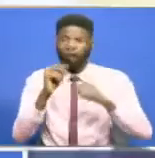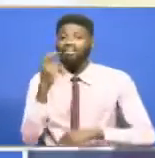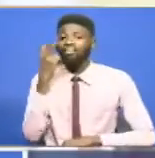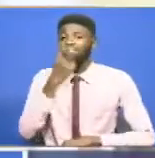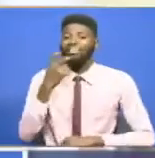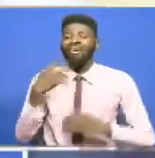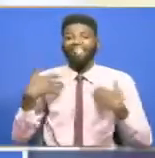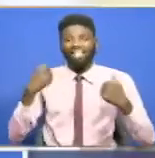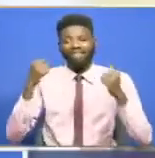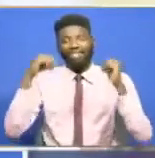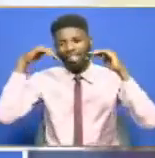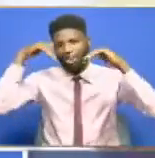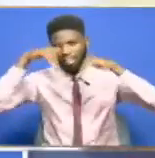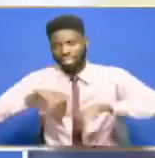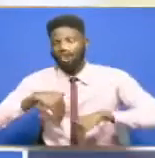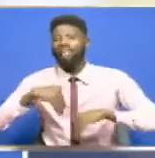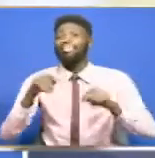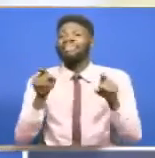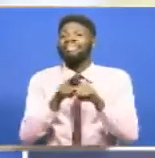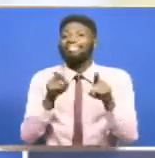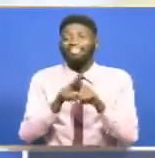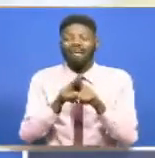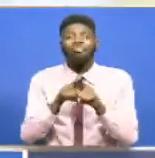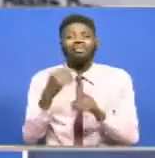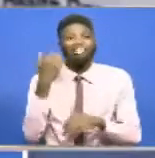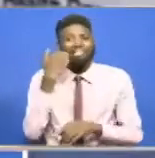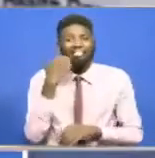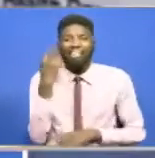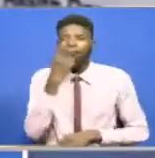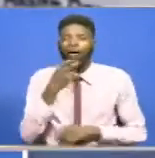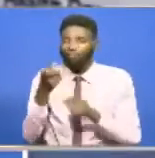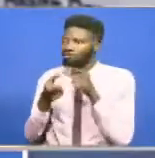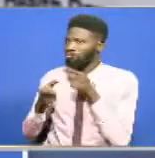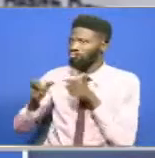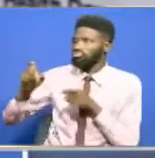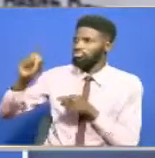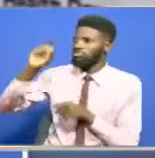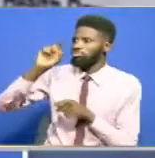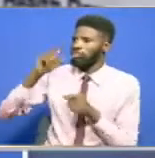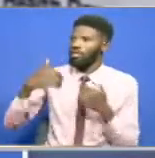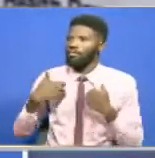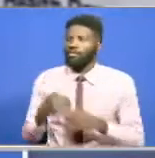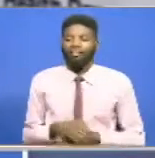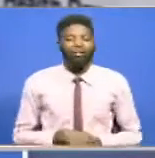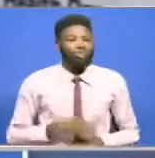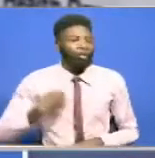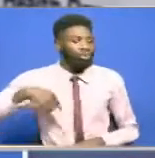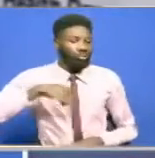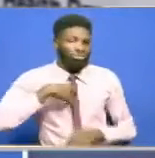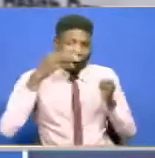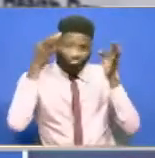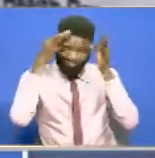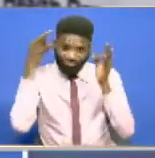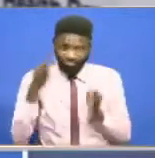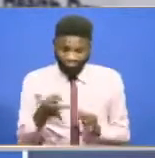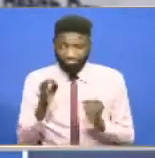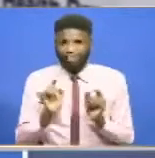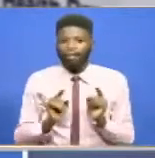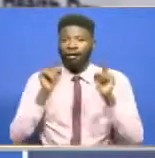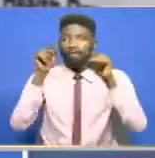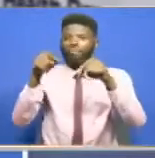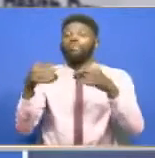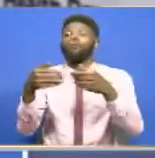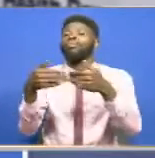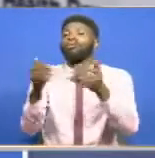na kuongezeka kwa maradhi yanayohusiana na midomo. We have decided to come in and train the community